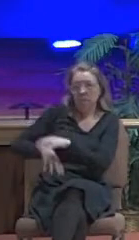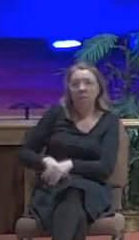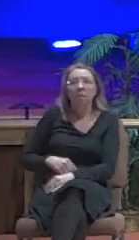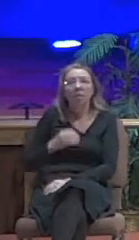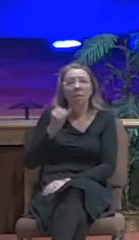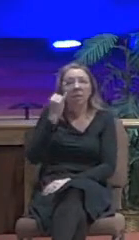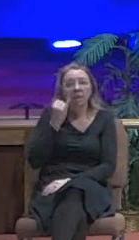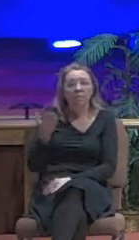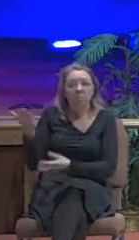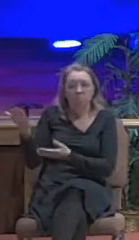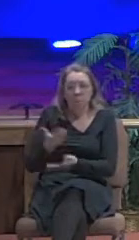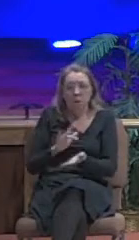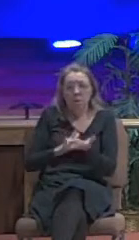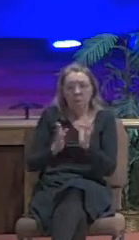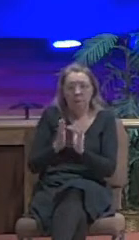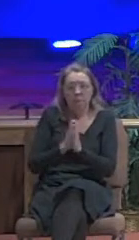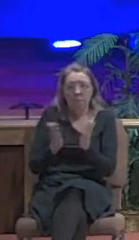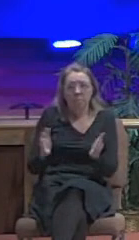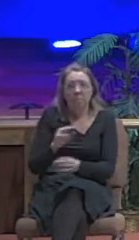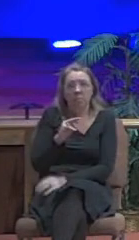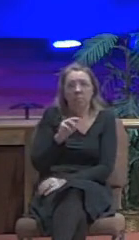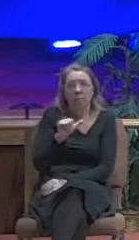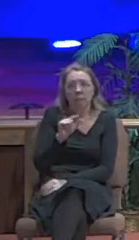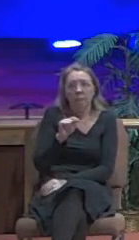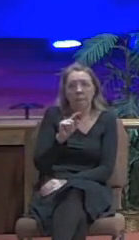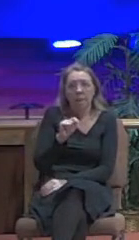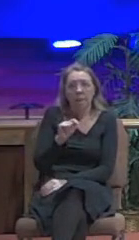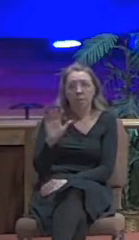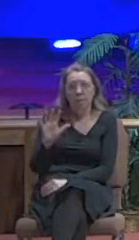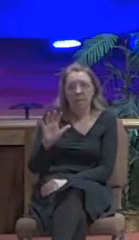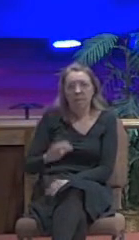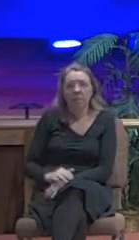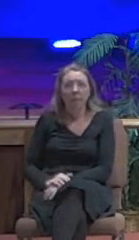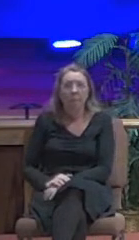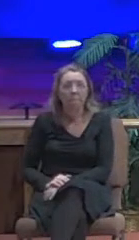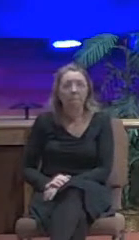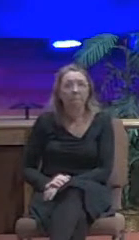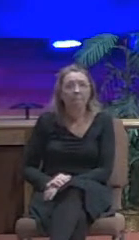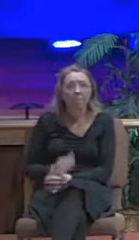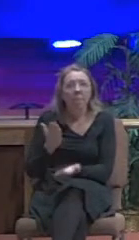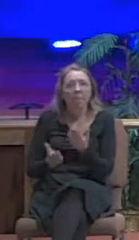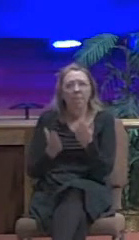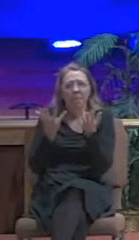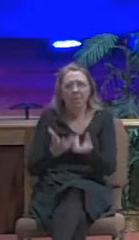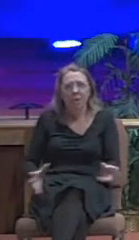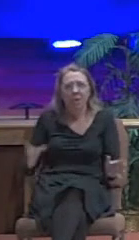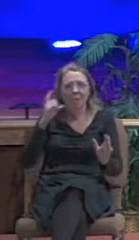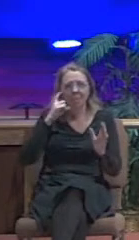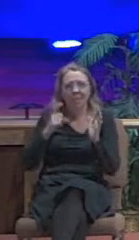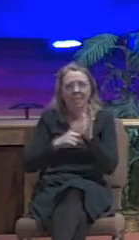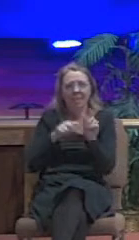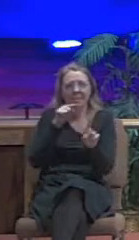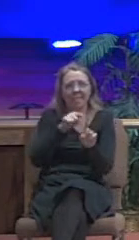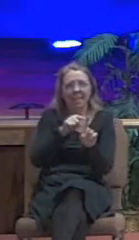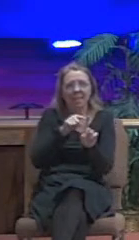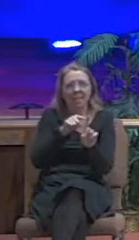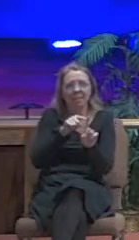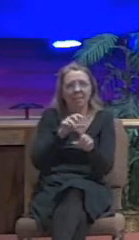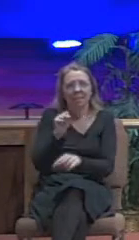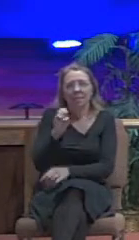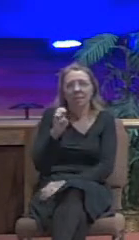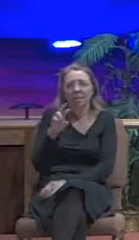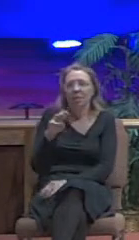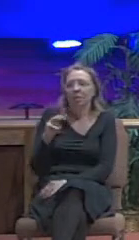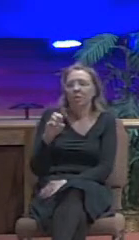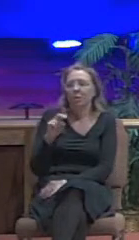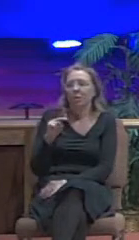5. And some of you may recognize this passage of scripture as the Sermon on the Mount.